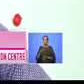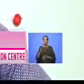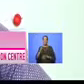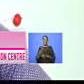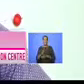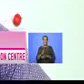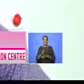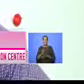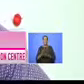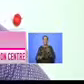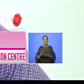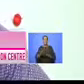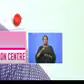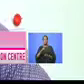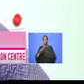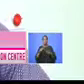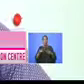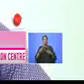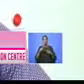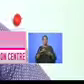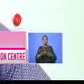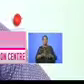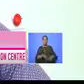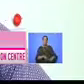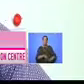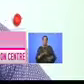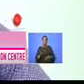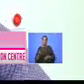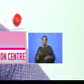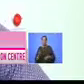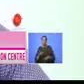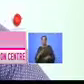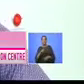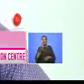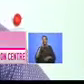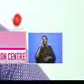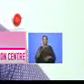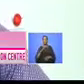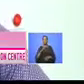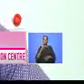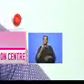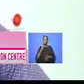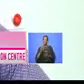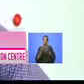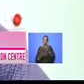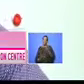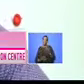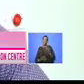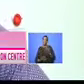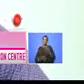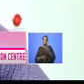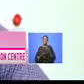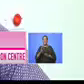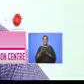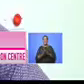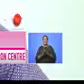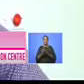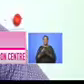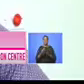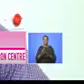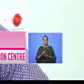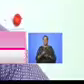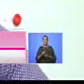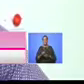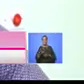if you have a pancreatic issue, you're more likely going to get diabetes. If you have problems with both of your kidneys, you're going to have end-stage